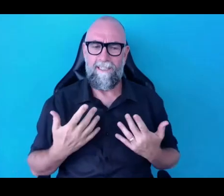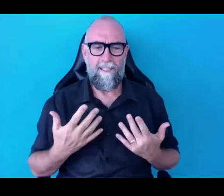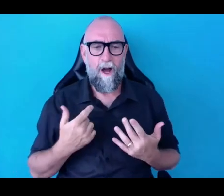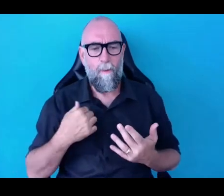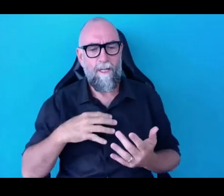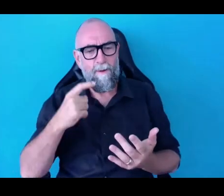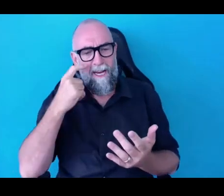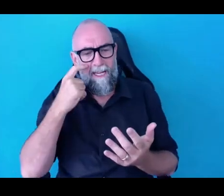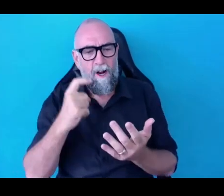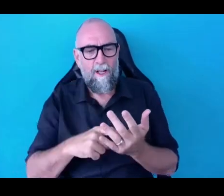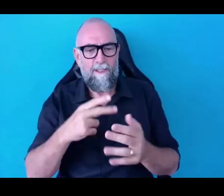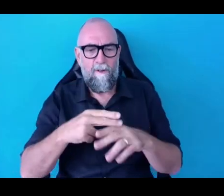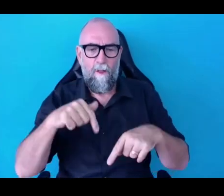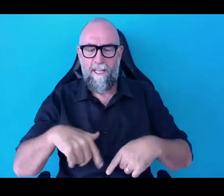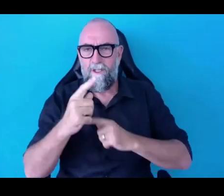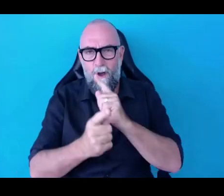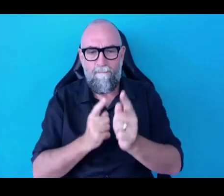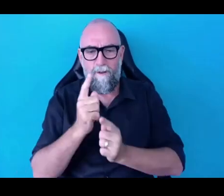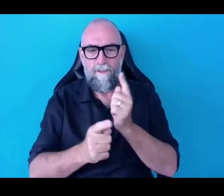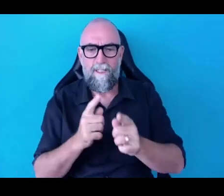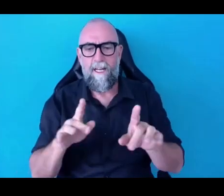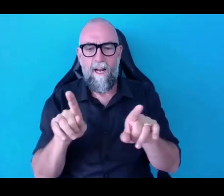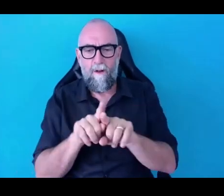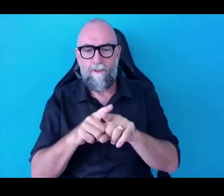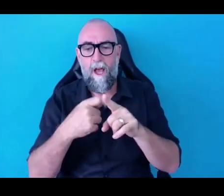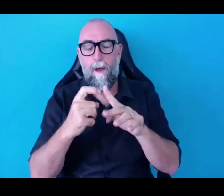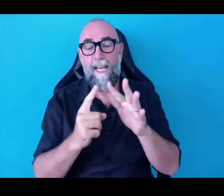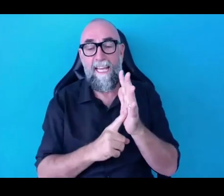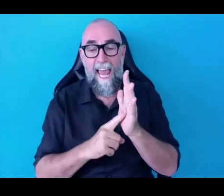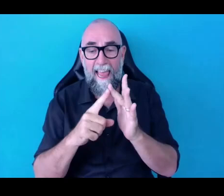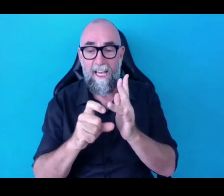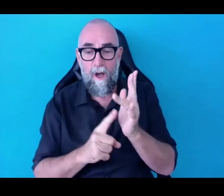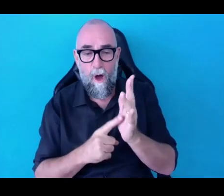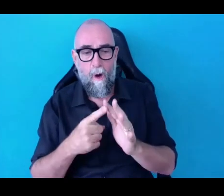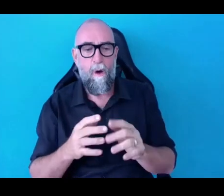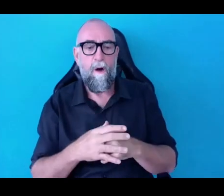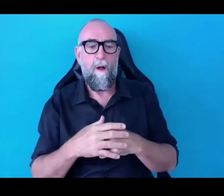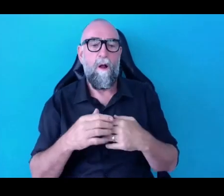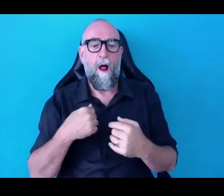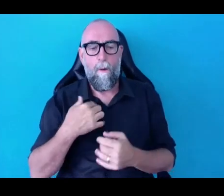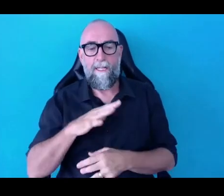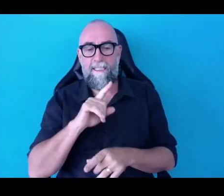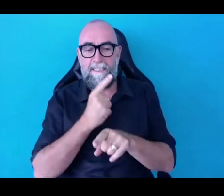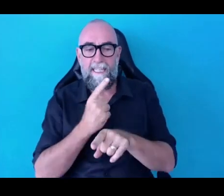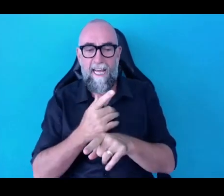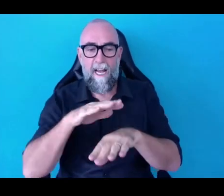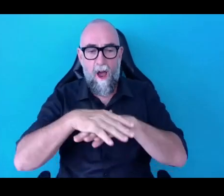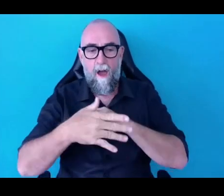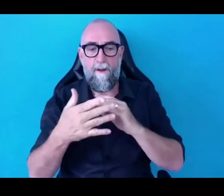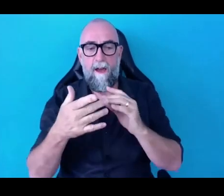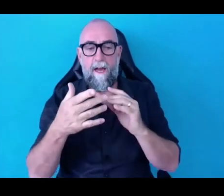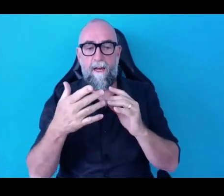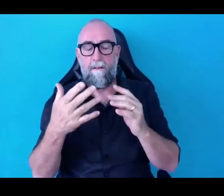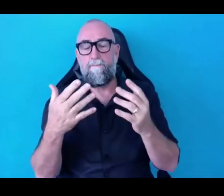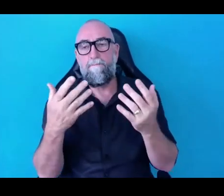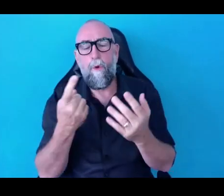but with co-curator Hetty Perkins of the incredible Emily Kamnaware exhibition, the keynote